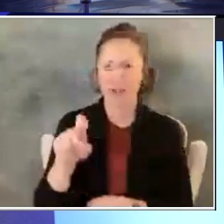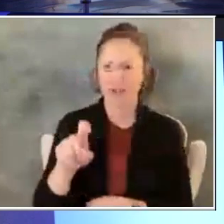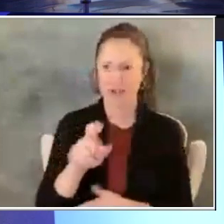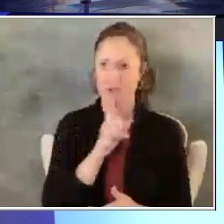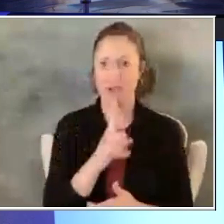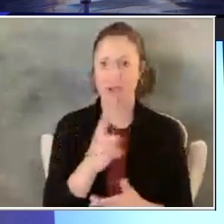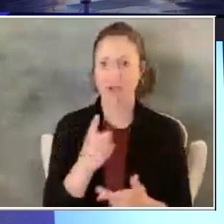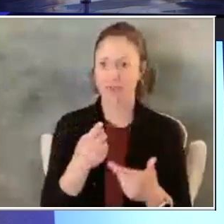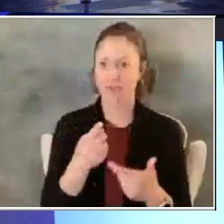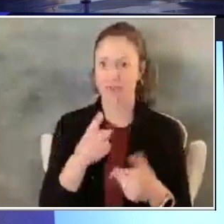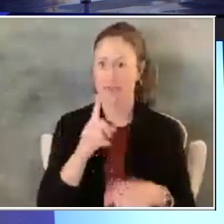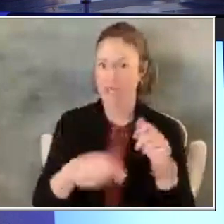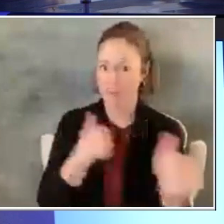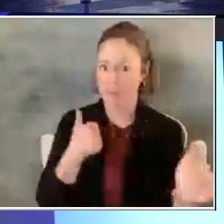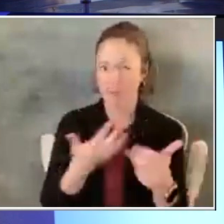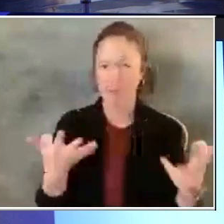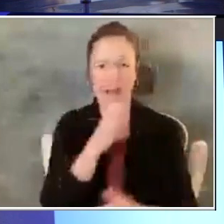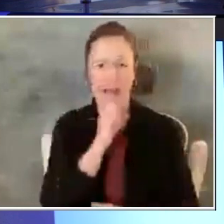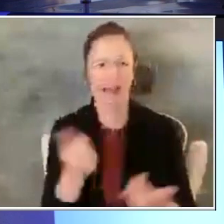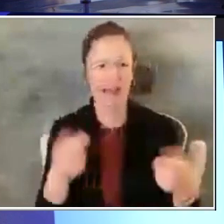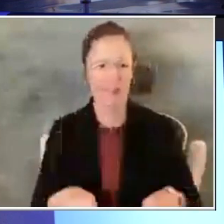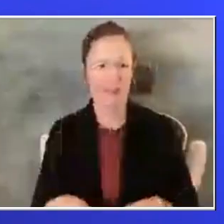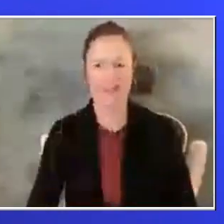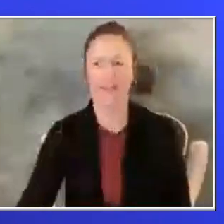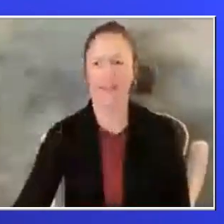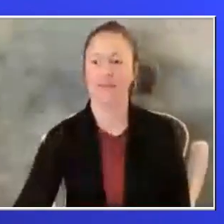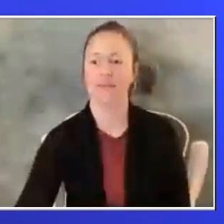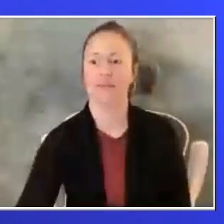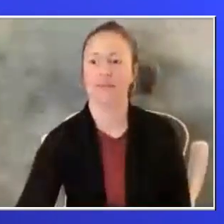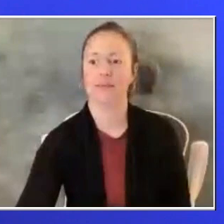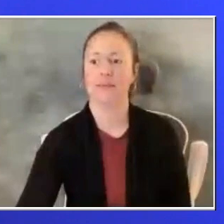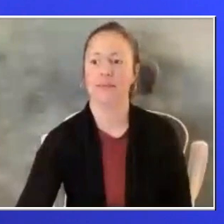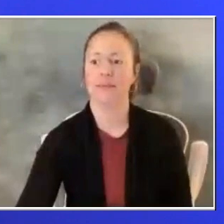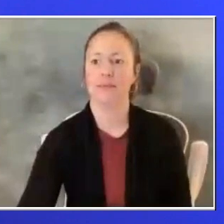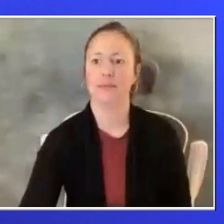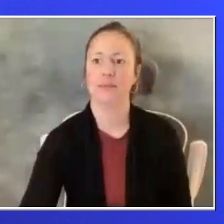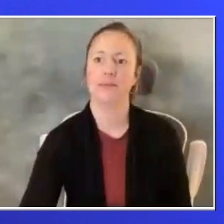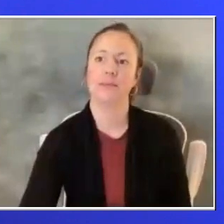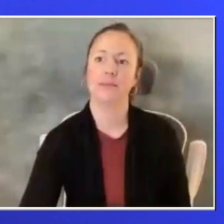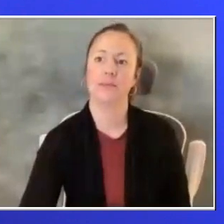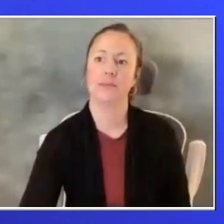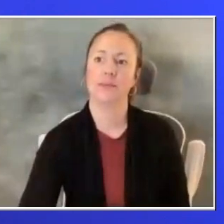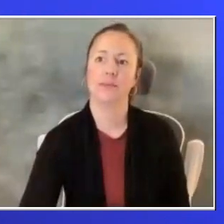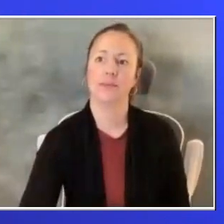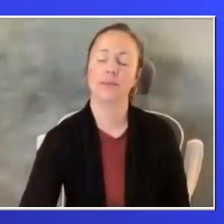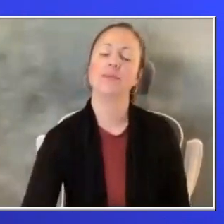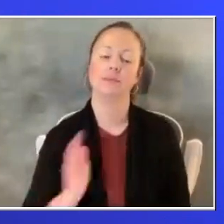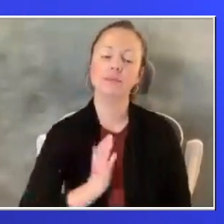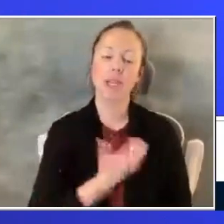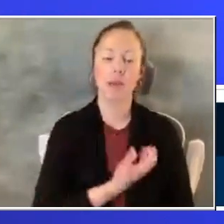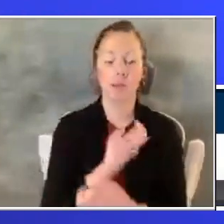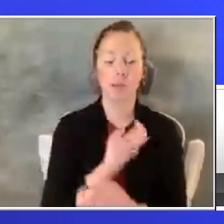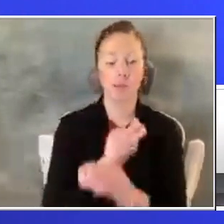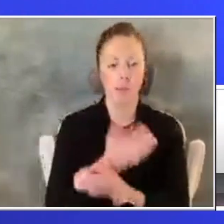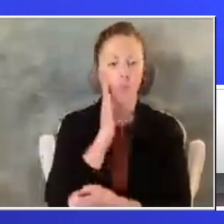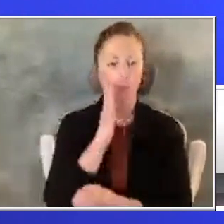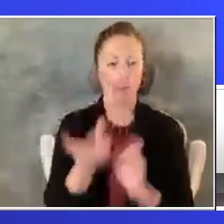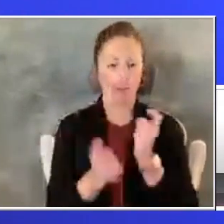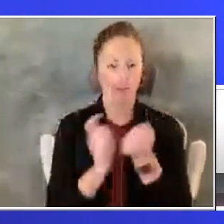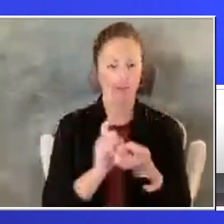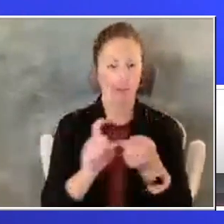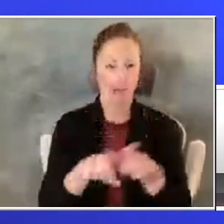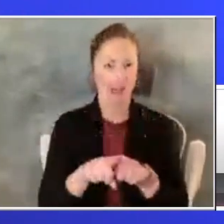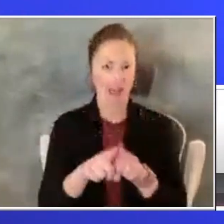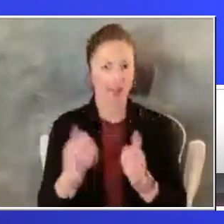so, what age? You know, it is inevitable that our bones change as we get older. And really we know that